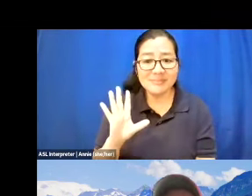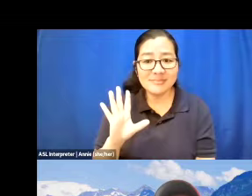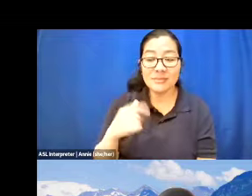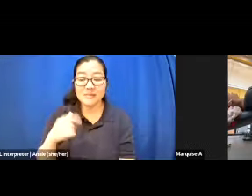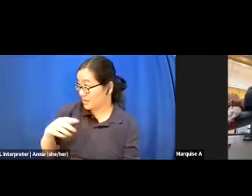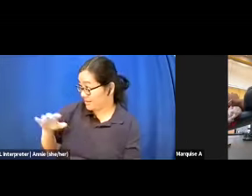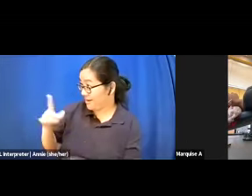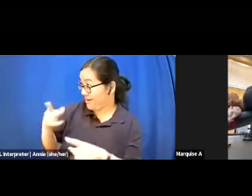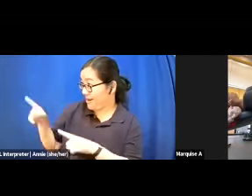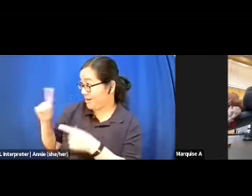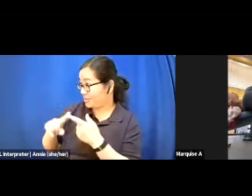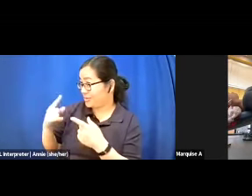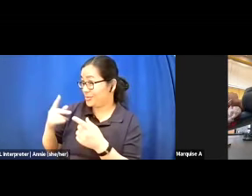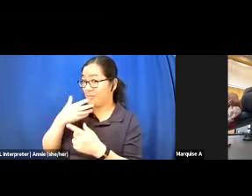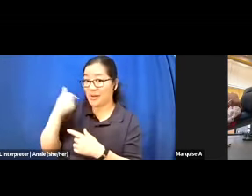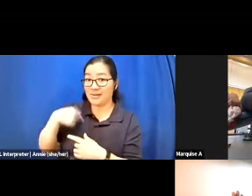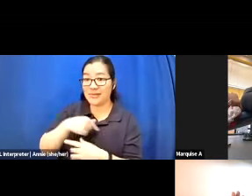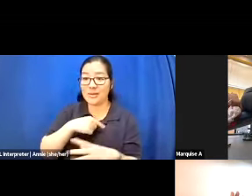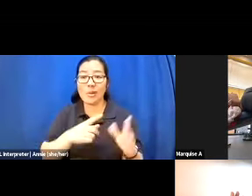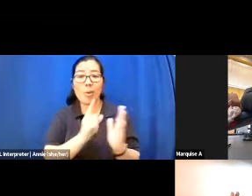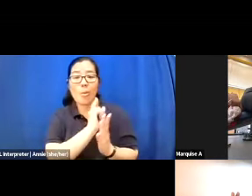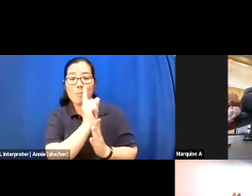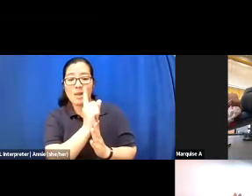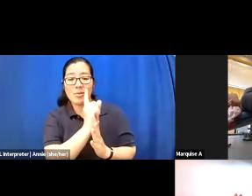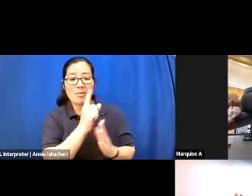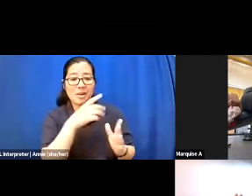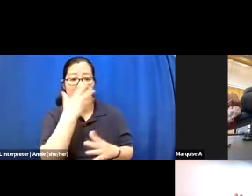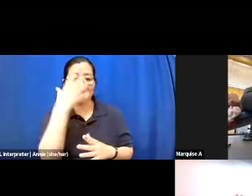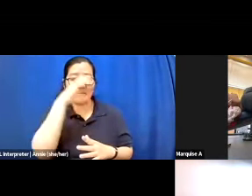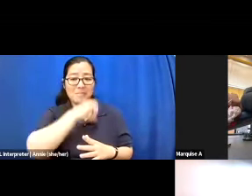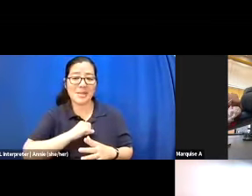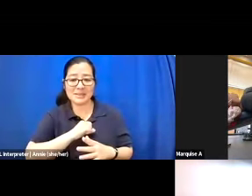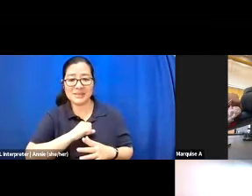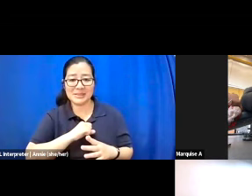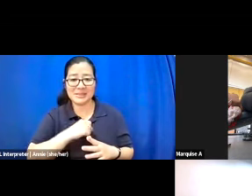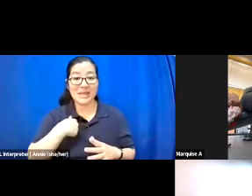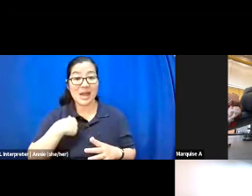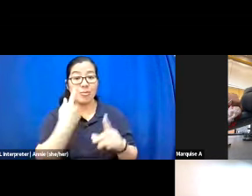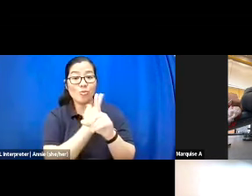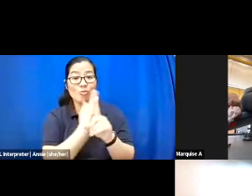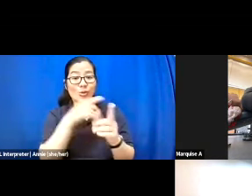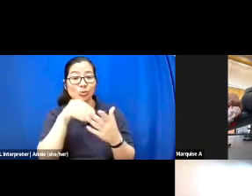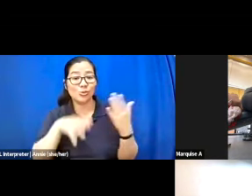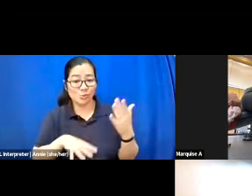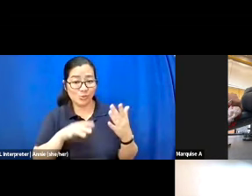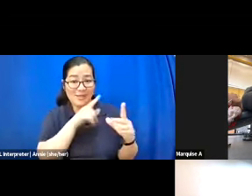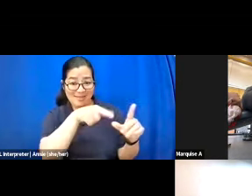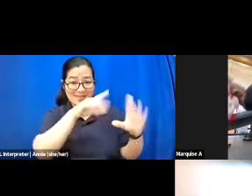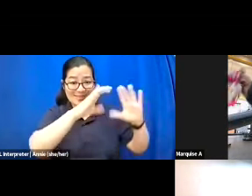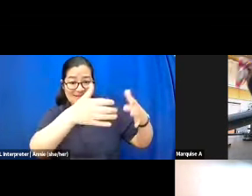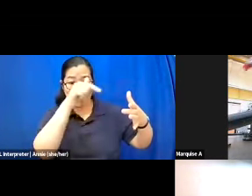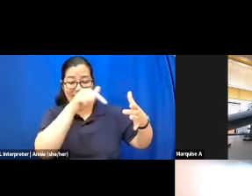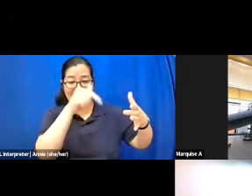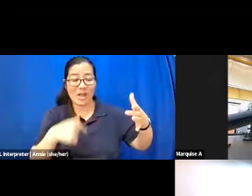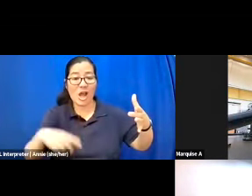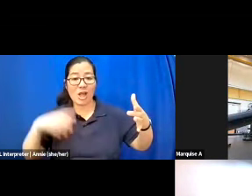by of us. 1 minute, I'm like, No. I'm like the regular student here. I'm like, I thought, oh, Right? until midnight,